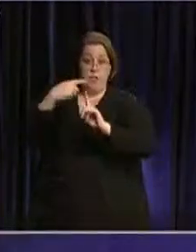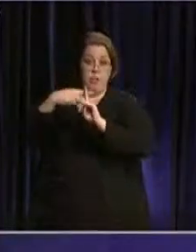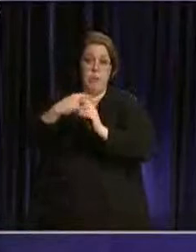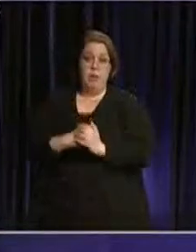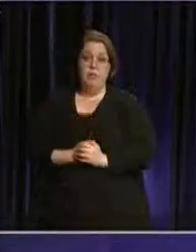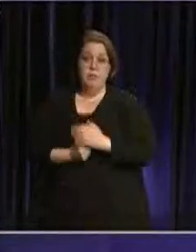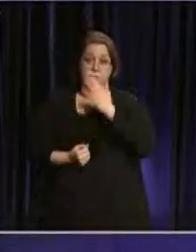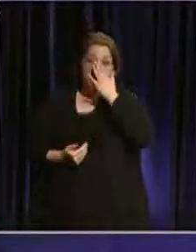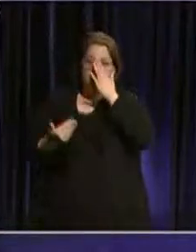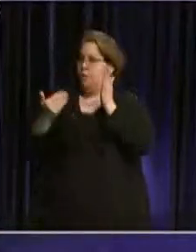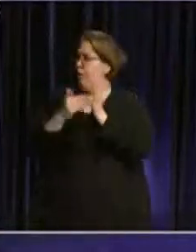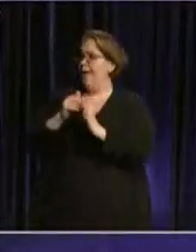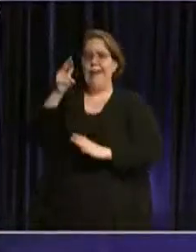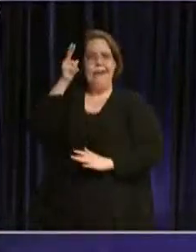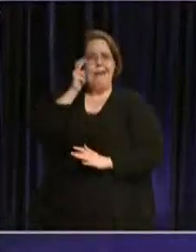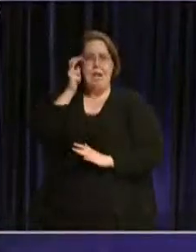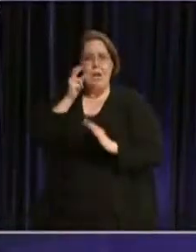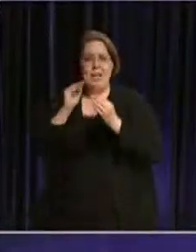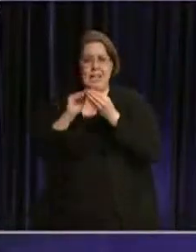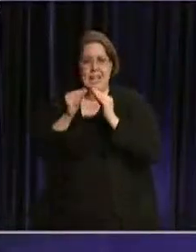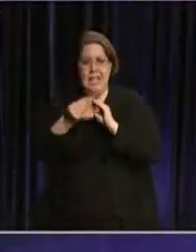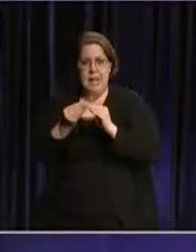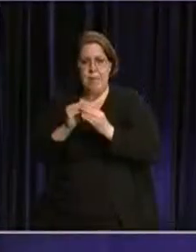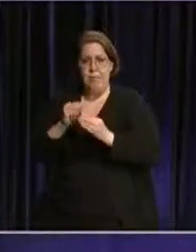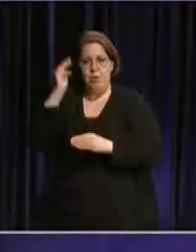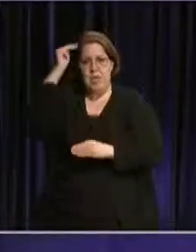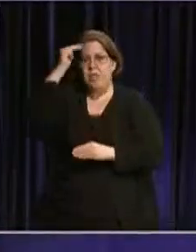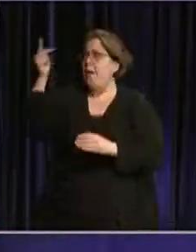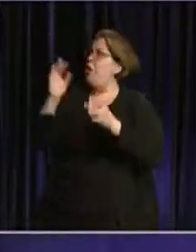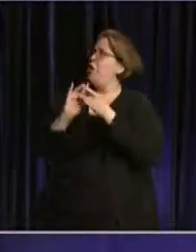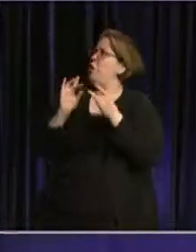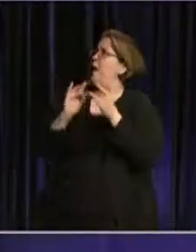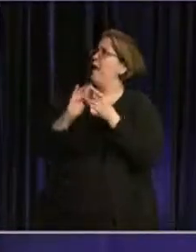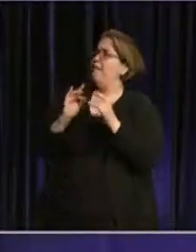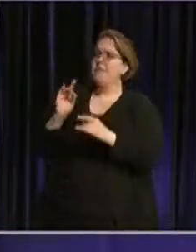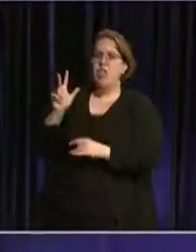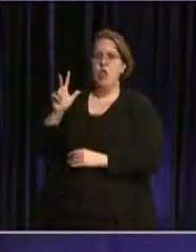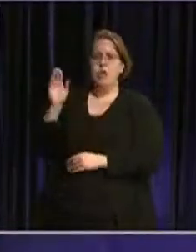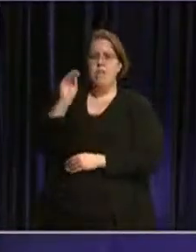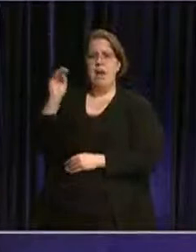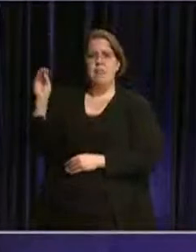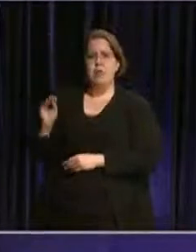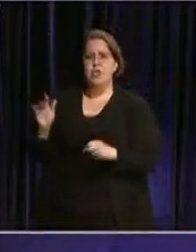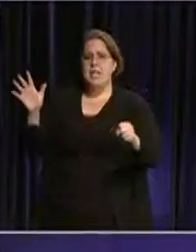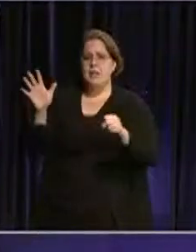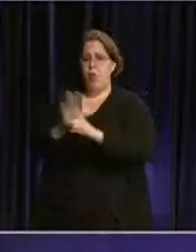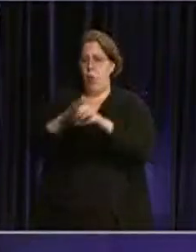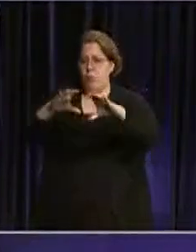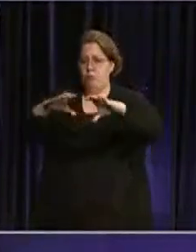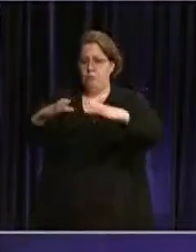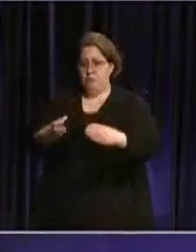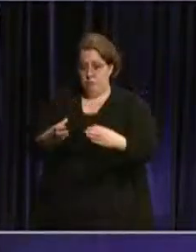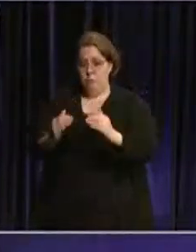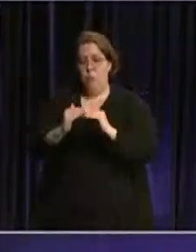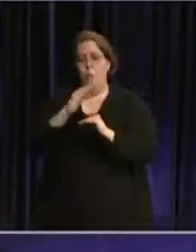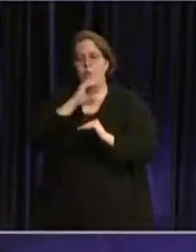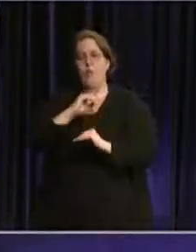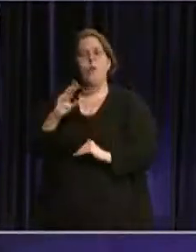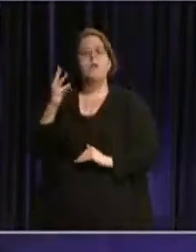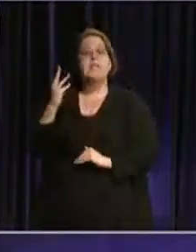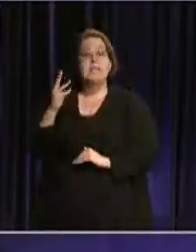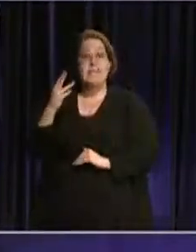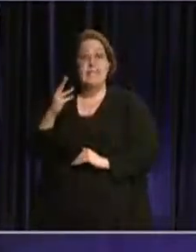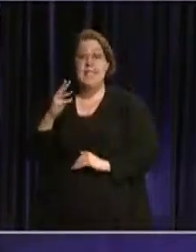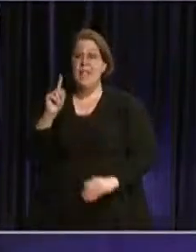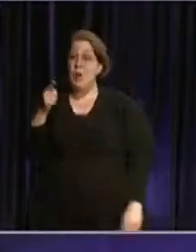again, listening to the numbers that the mayor read off, 35% of our entire population over the age of 16,